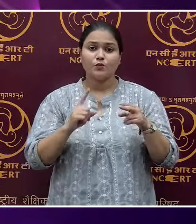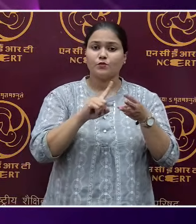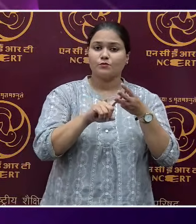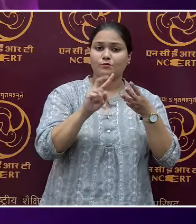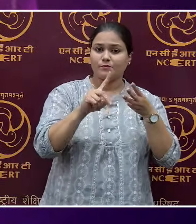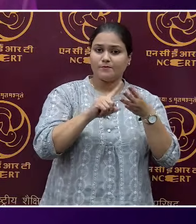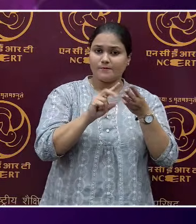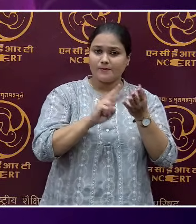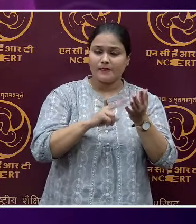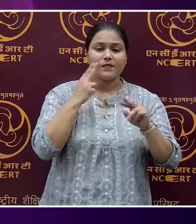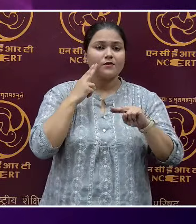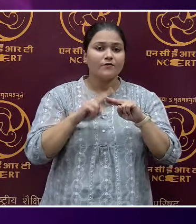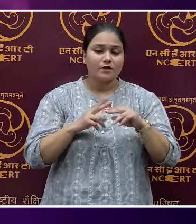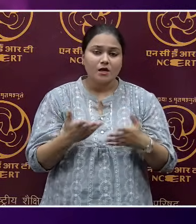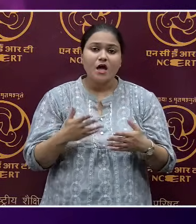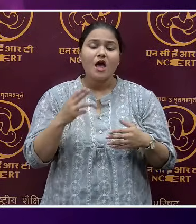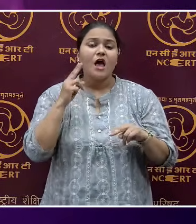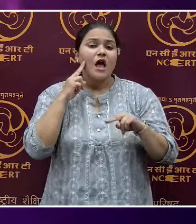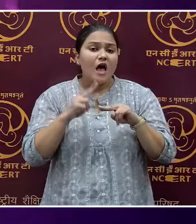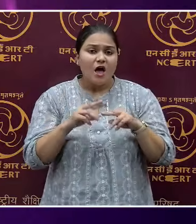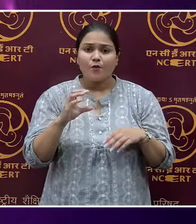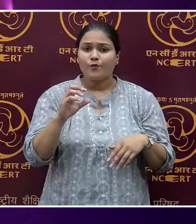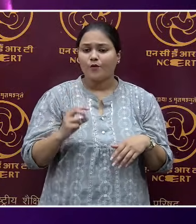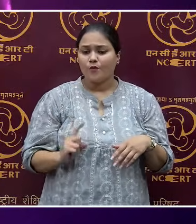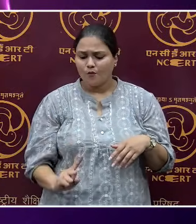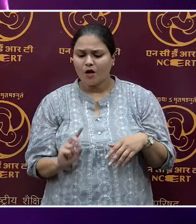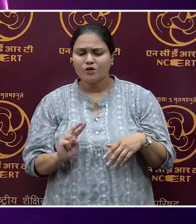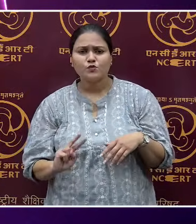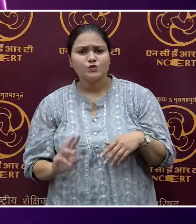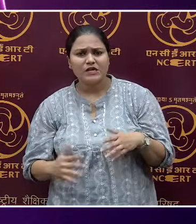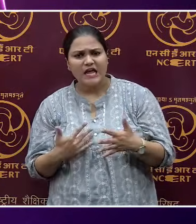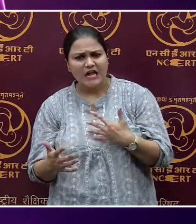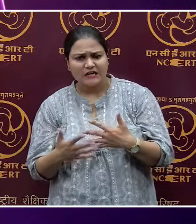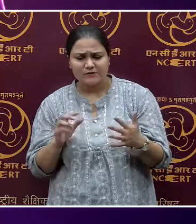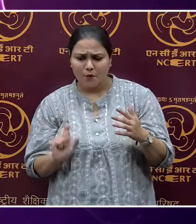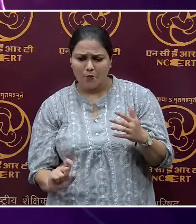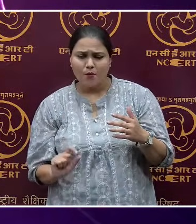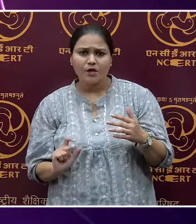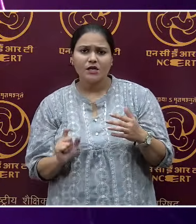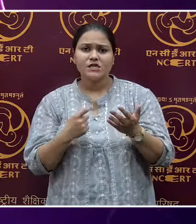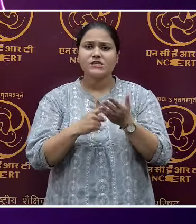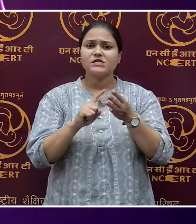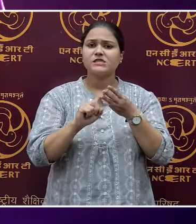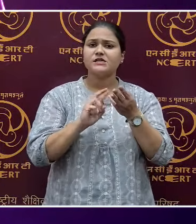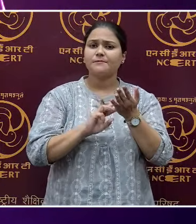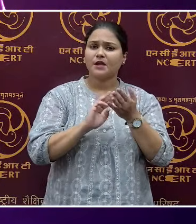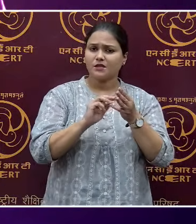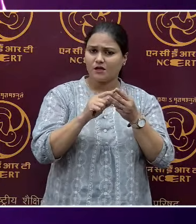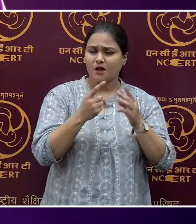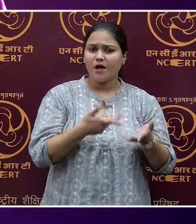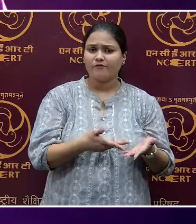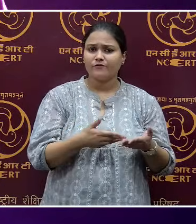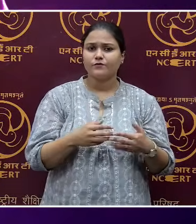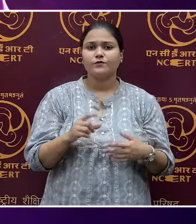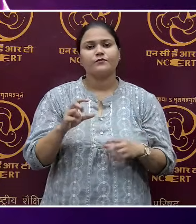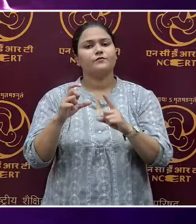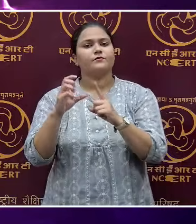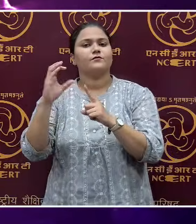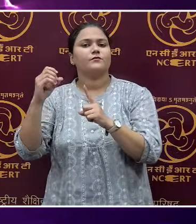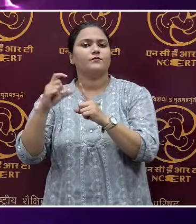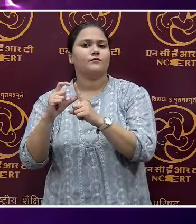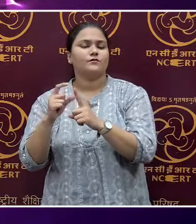flow statement that executes different blocks of code based on specified conditions. If the condition is